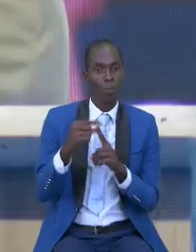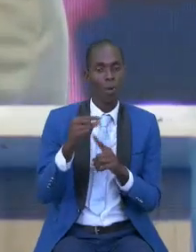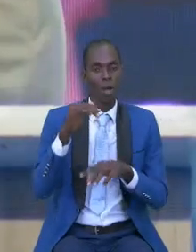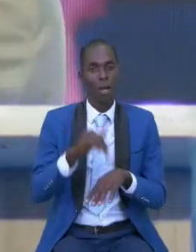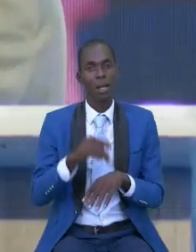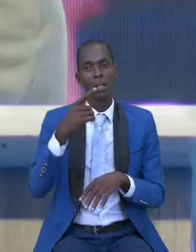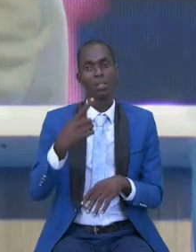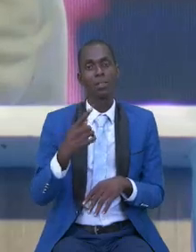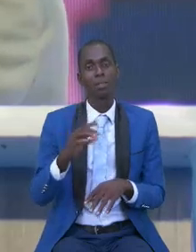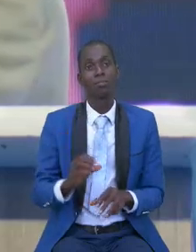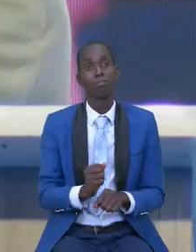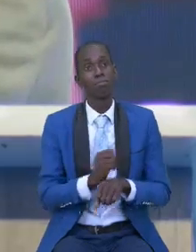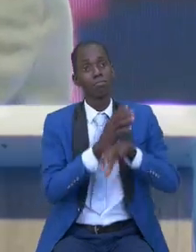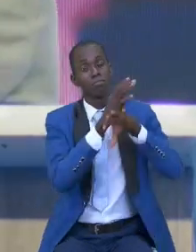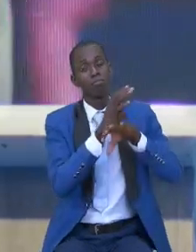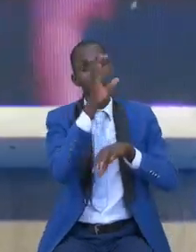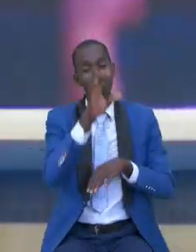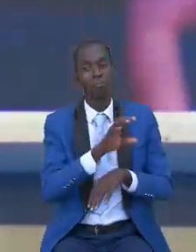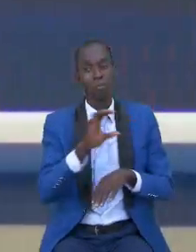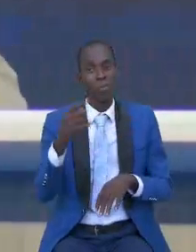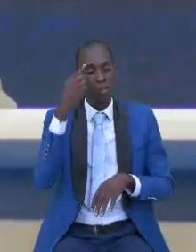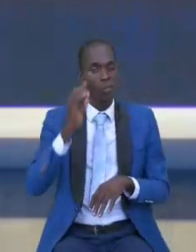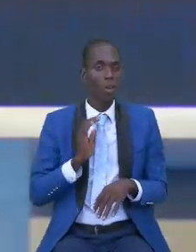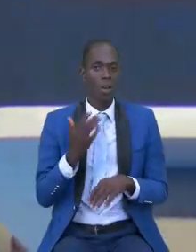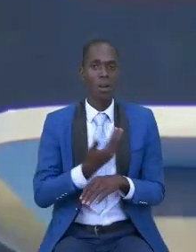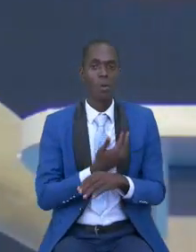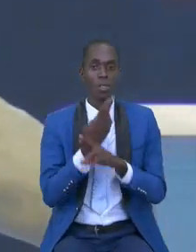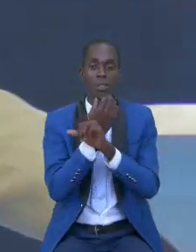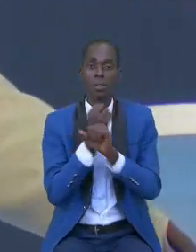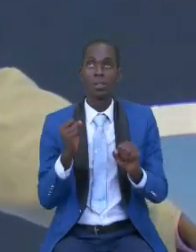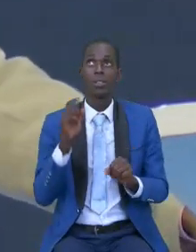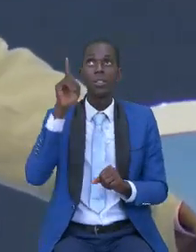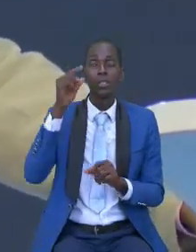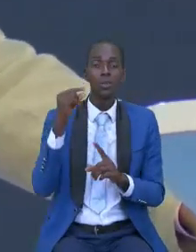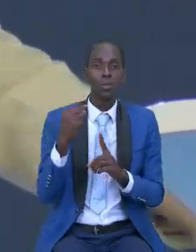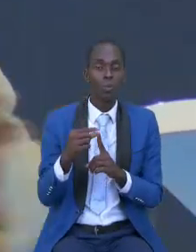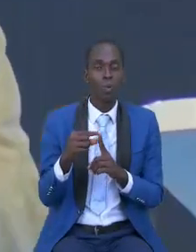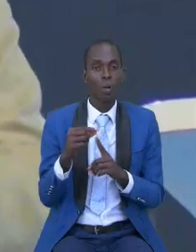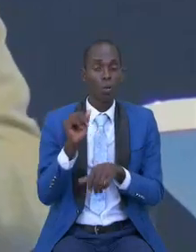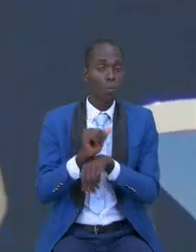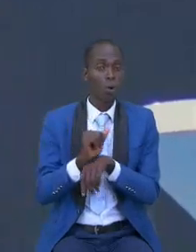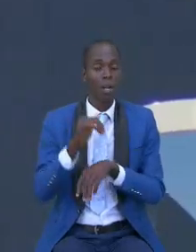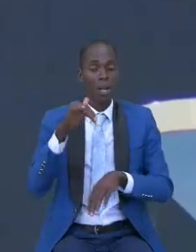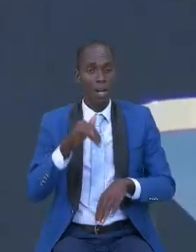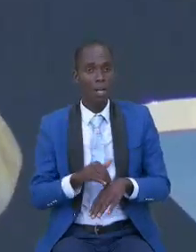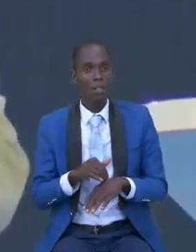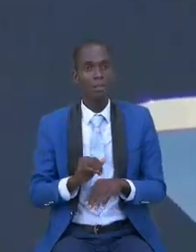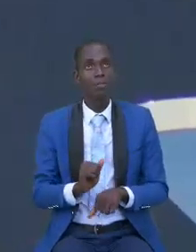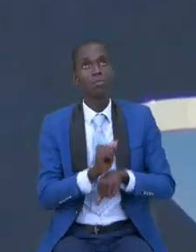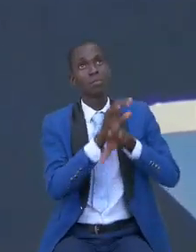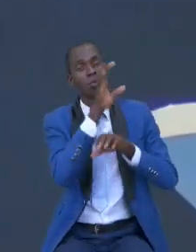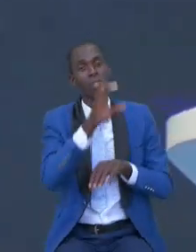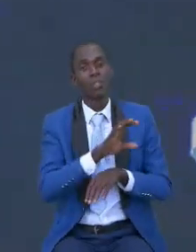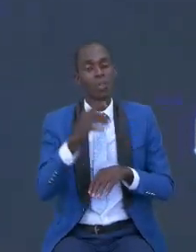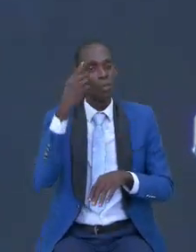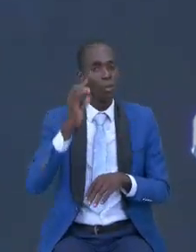for redemption, the work at Calvary for our salvation, the work at Calvary